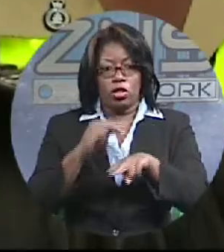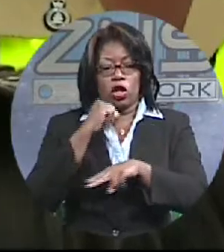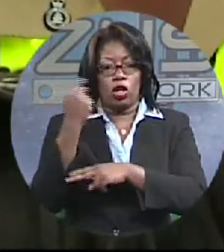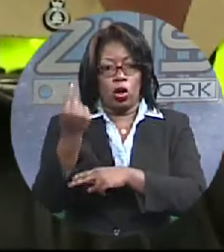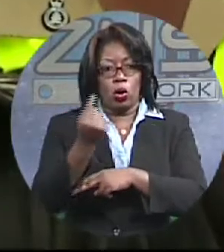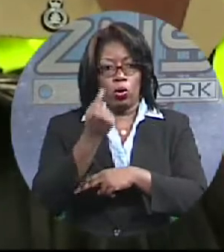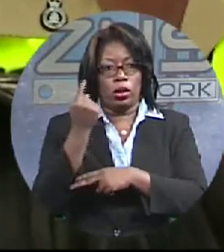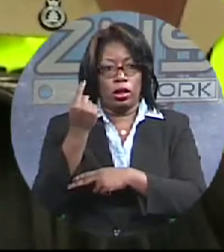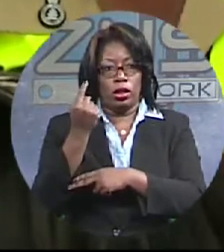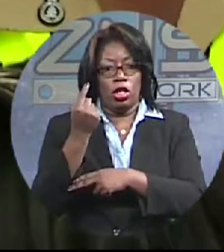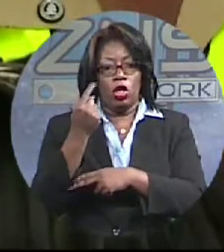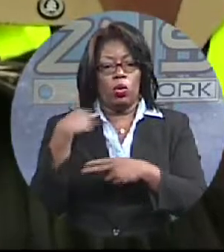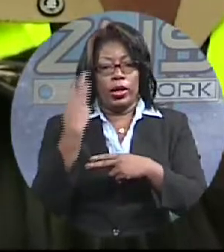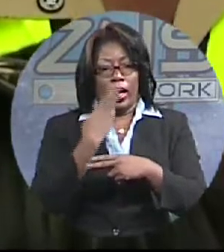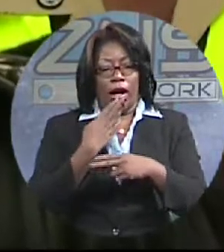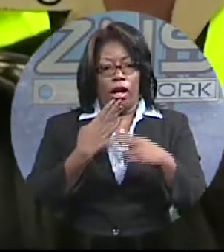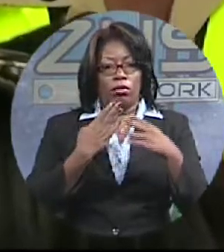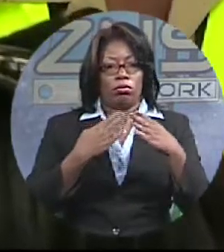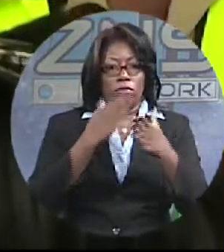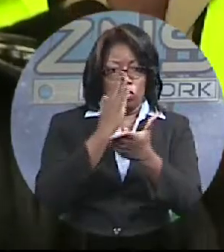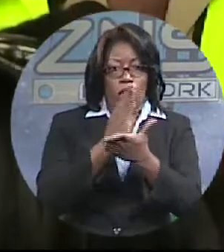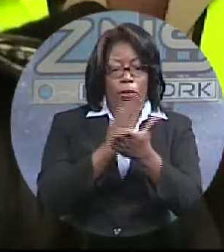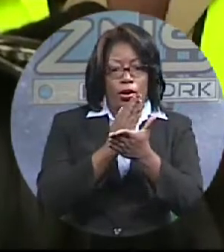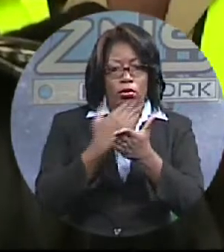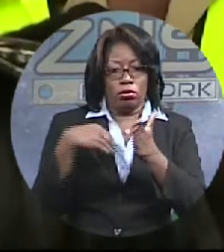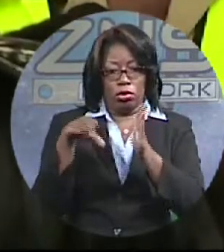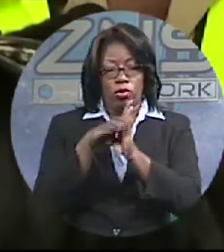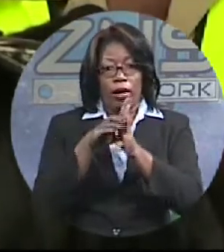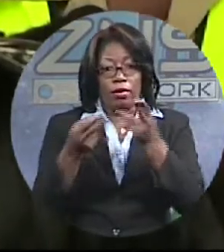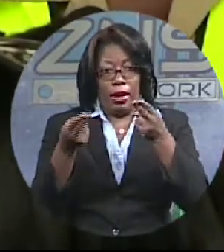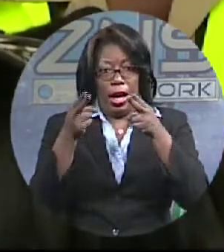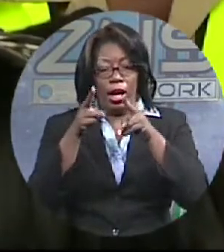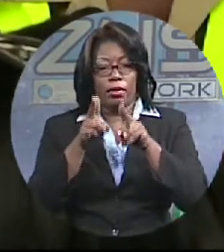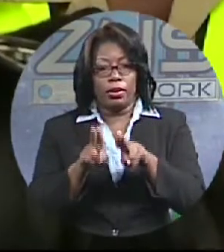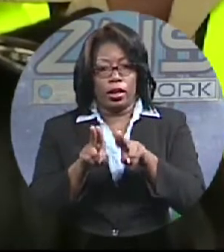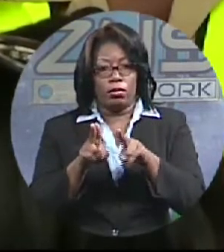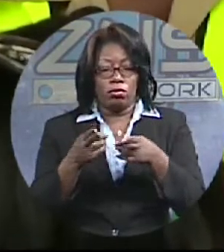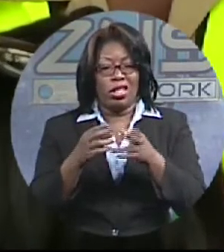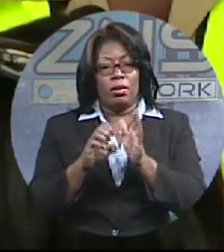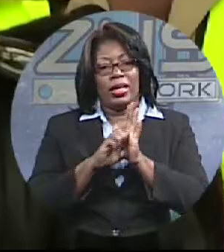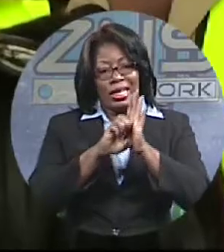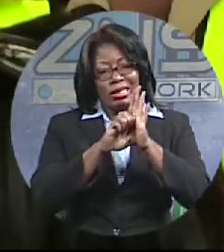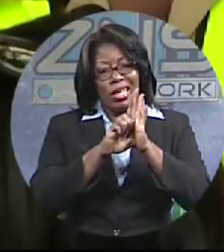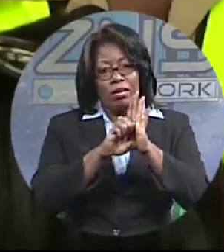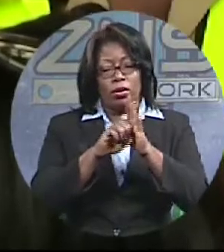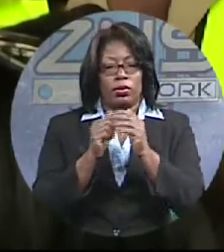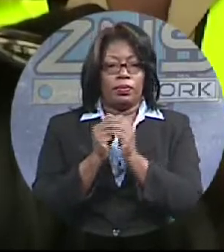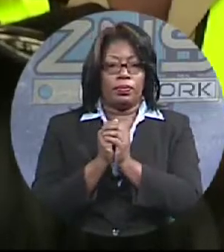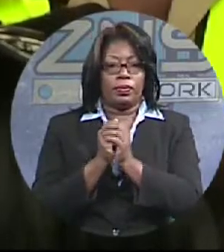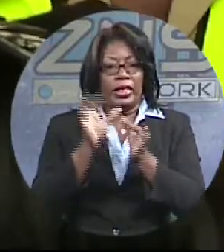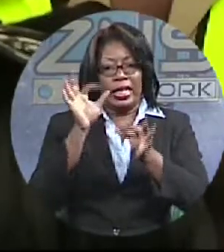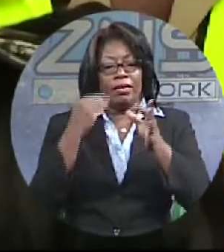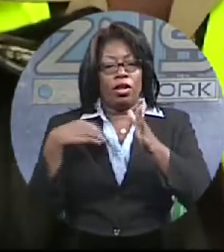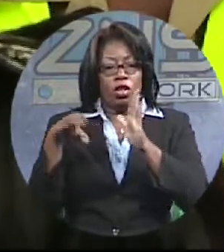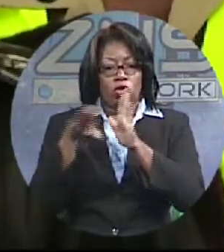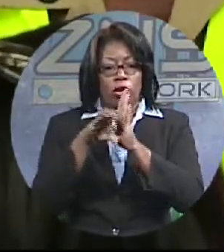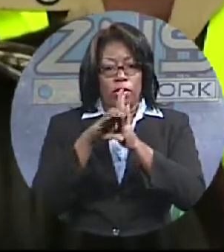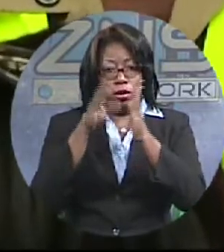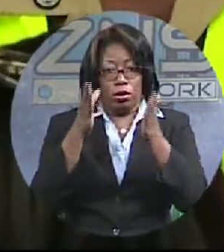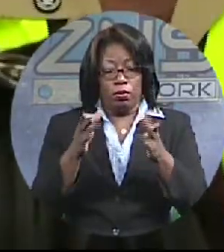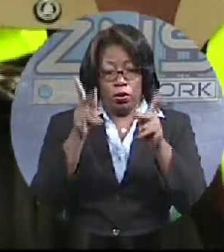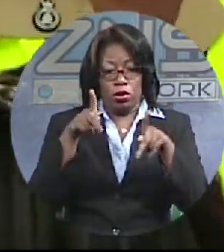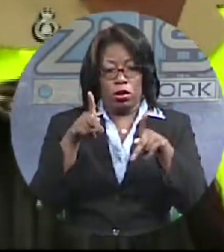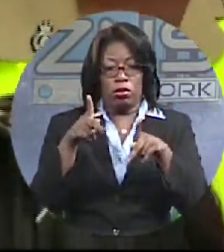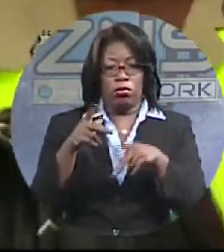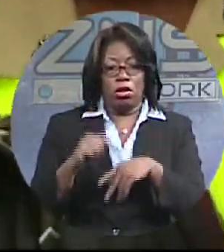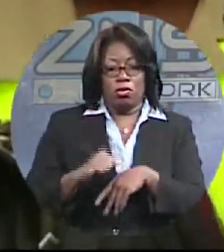that we are preventing the crime from happening, but if, let us say that some criminal is brave enough to